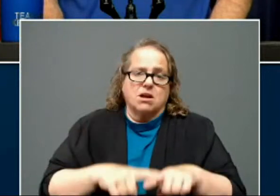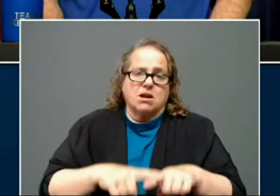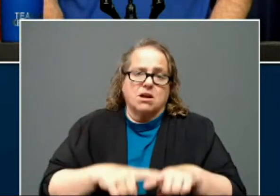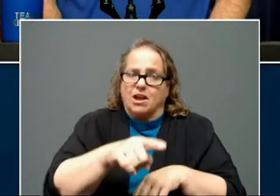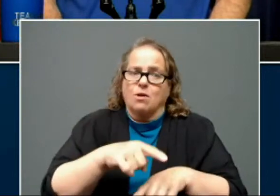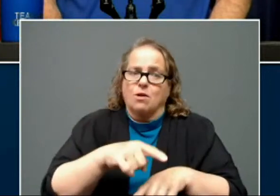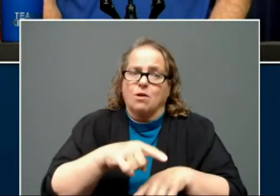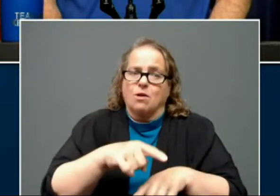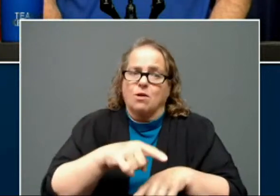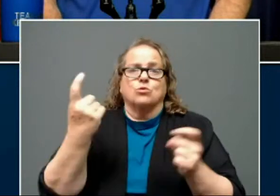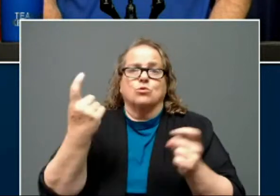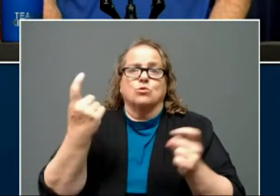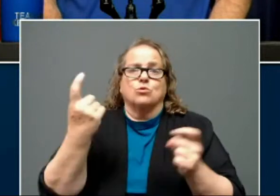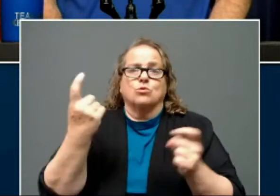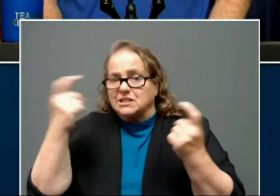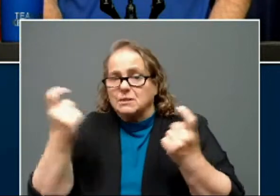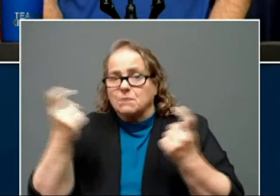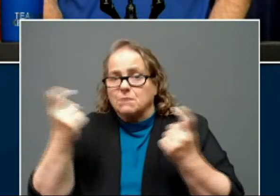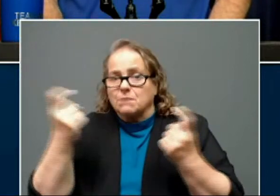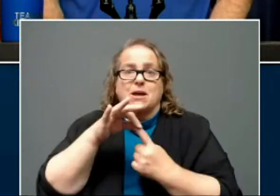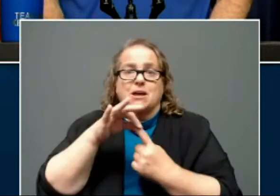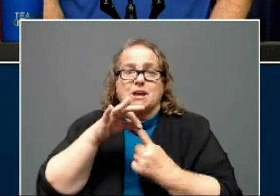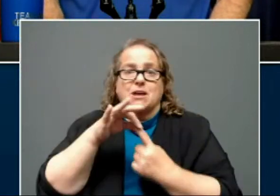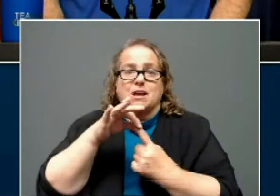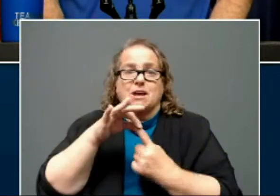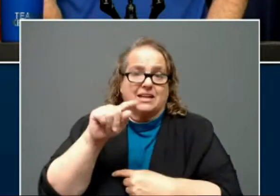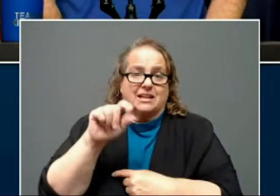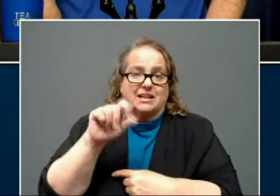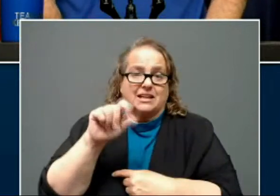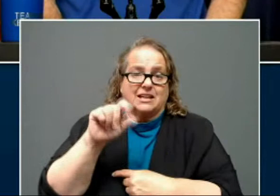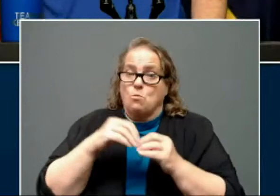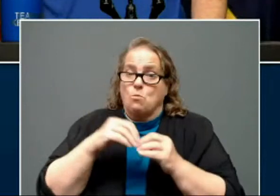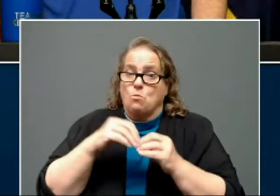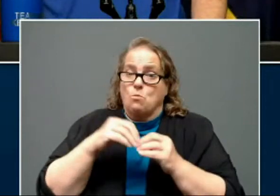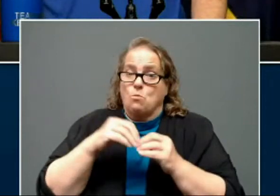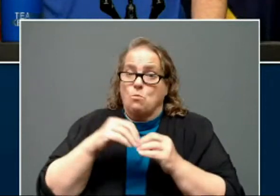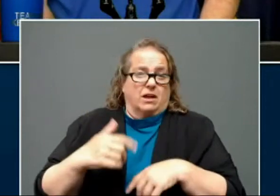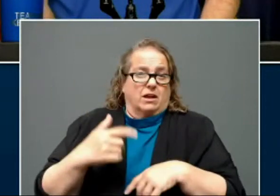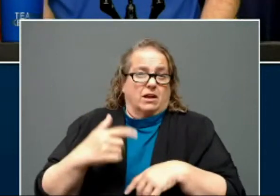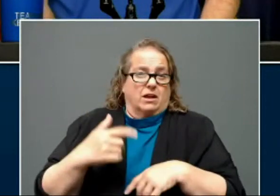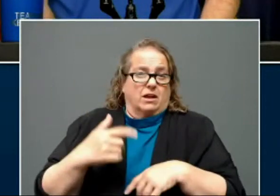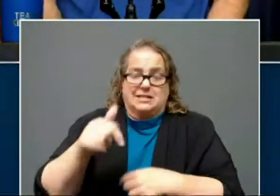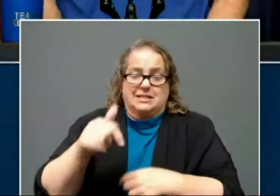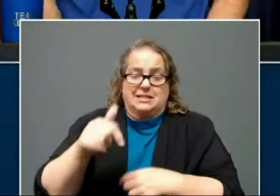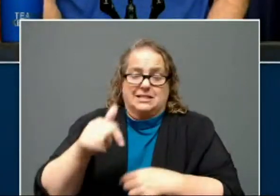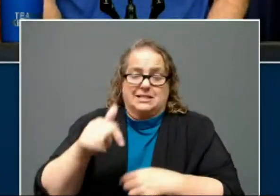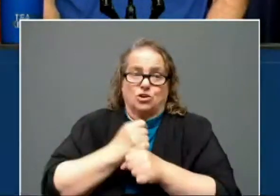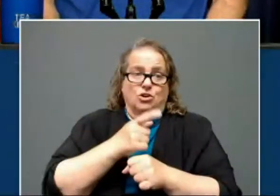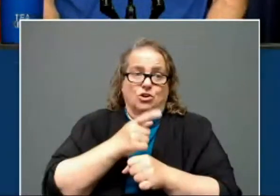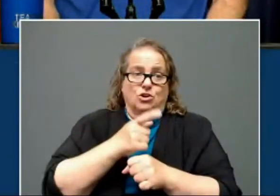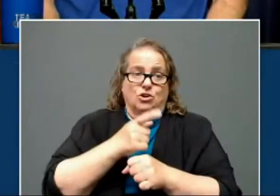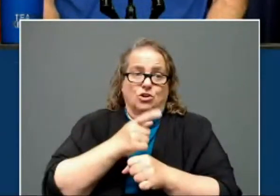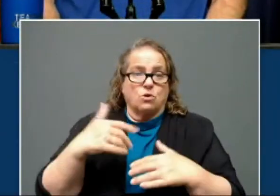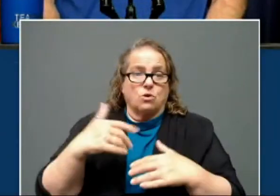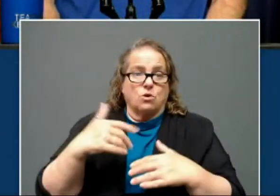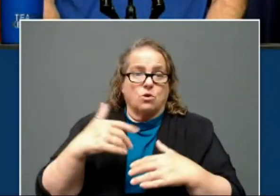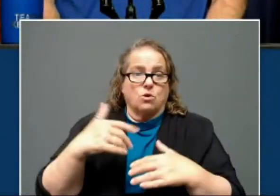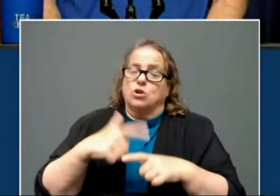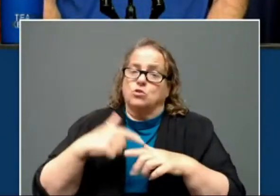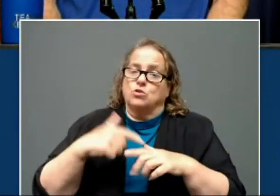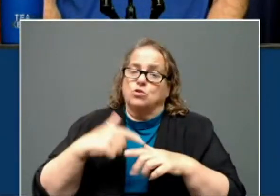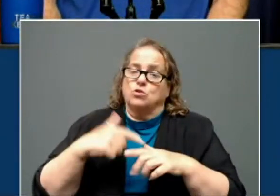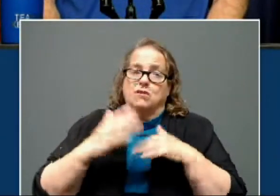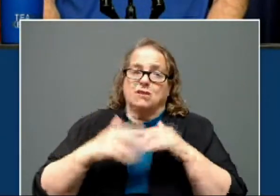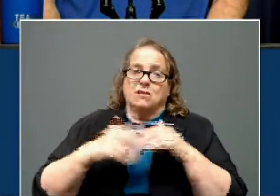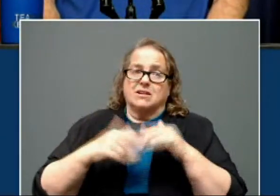special events. For more than a decade, Ernie was a tireless advocate for building a state veterans cemetery in his home county